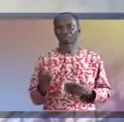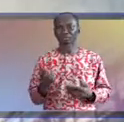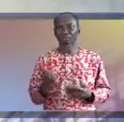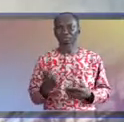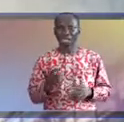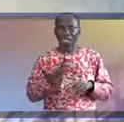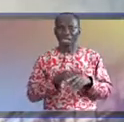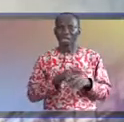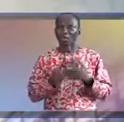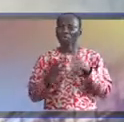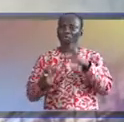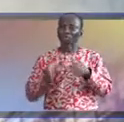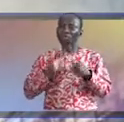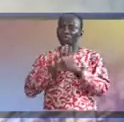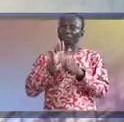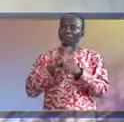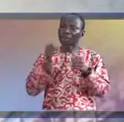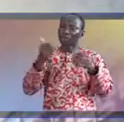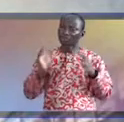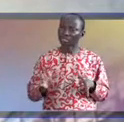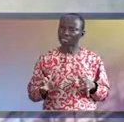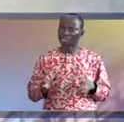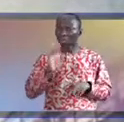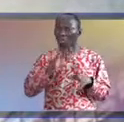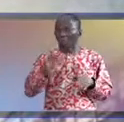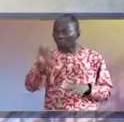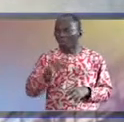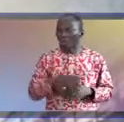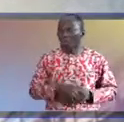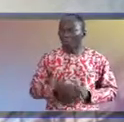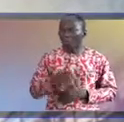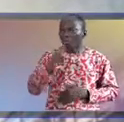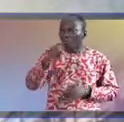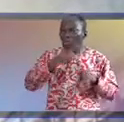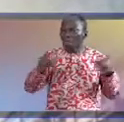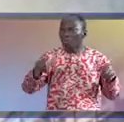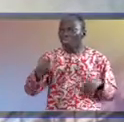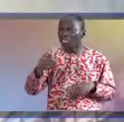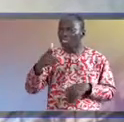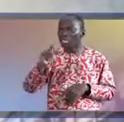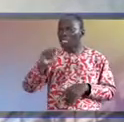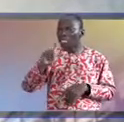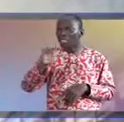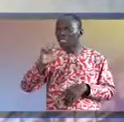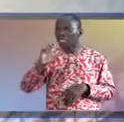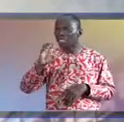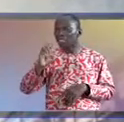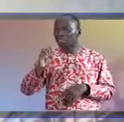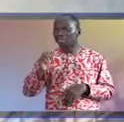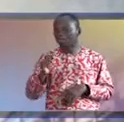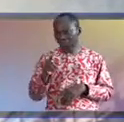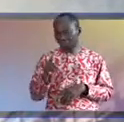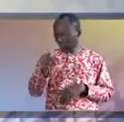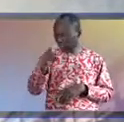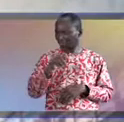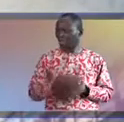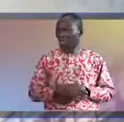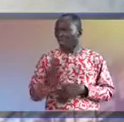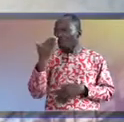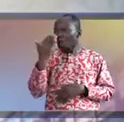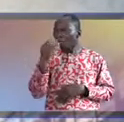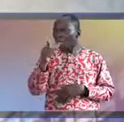beside say. Woa, air cassay, some man about Moka say, won't you not hear Galilee for now? A yet then yet